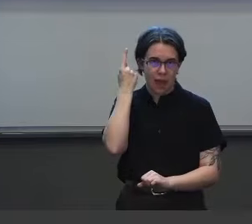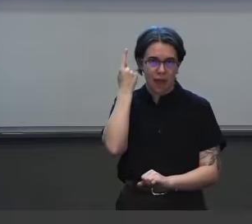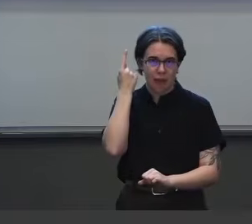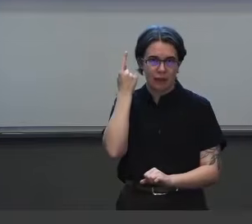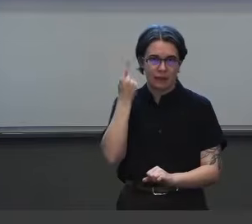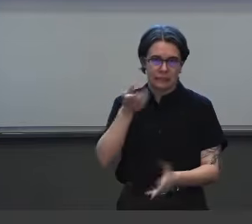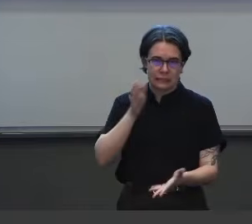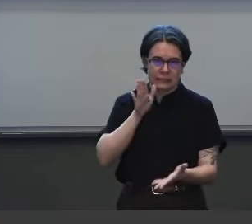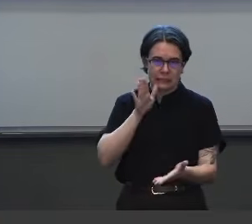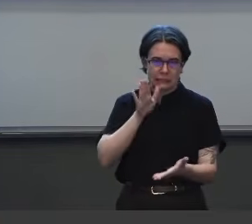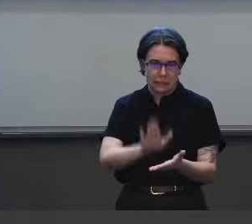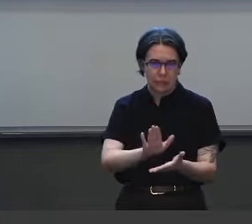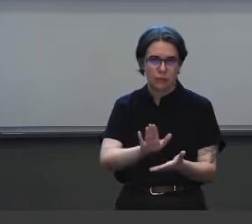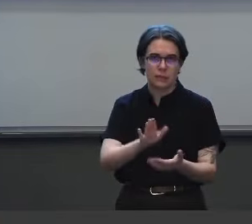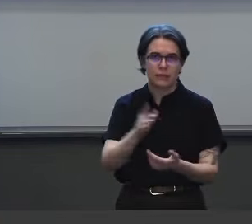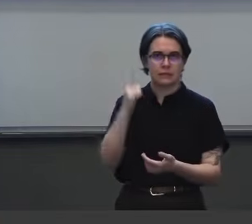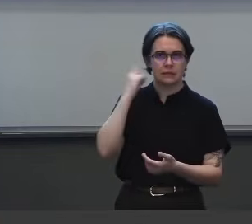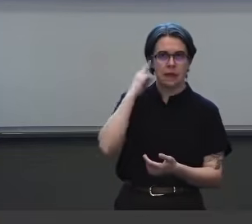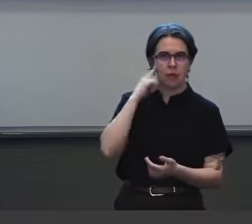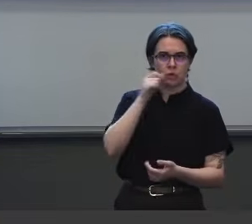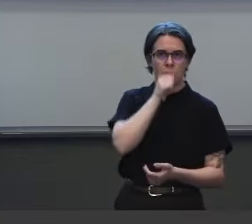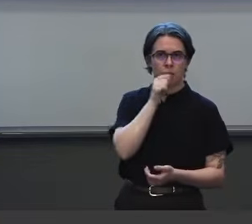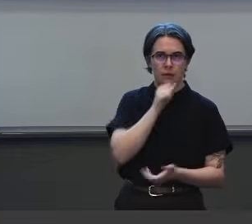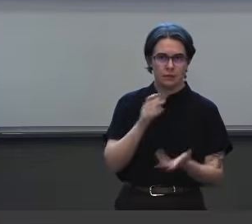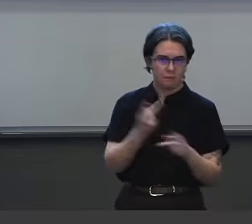and see how we might be able to help.